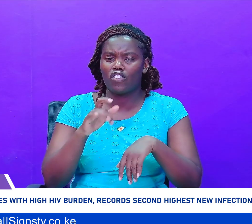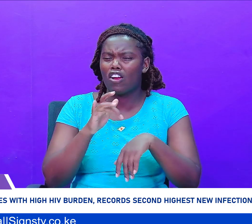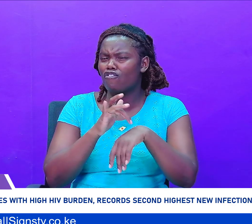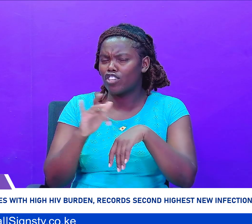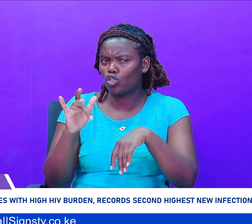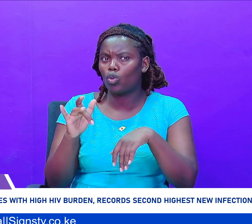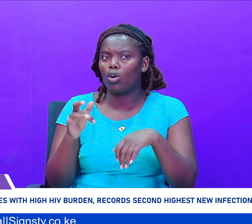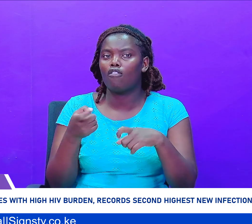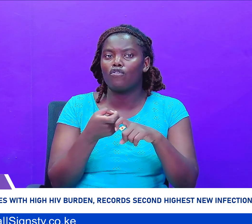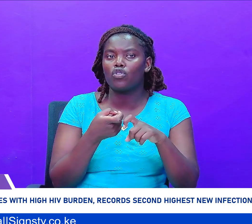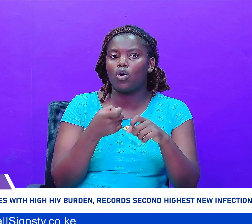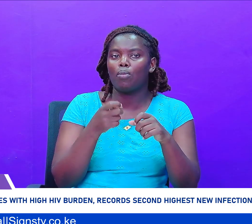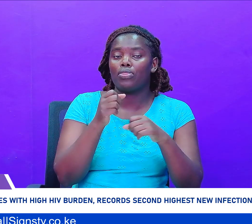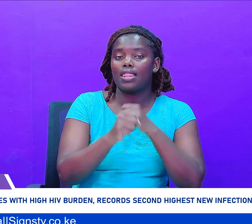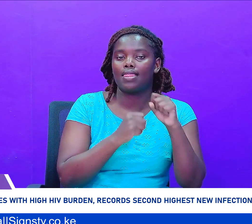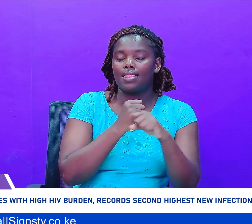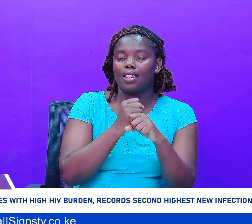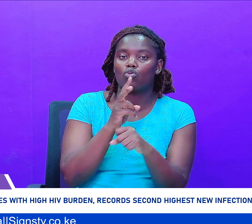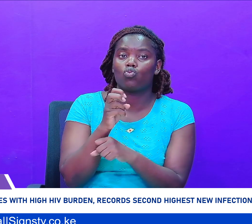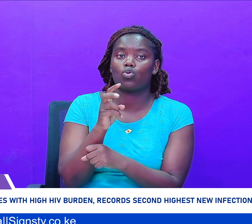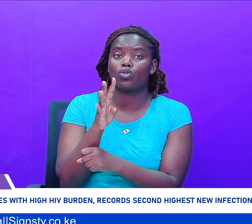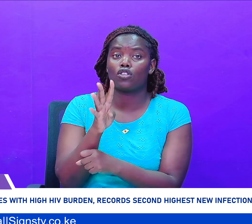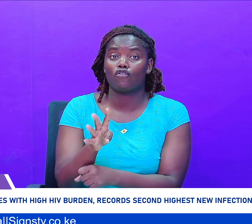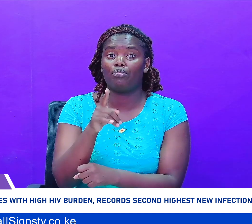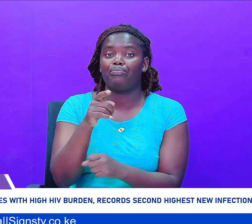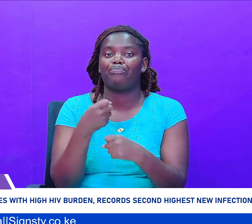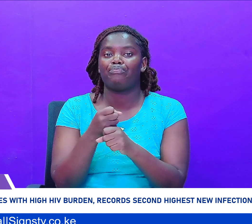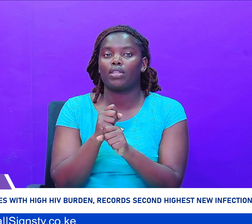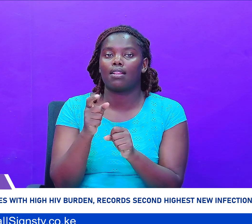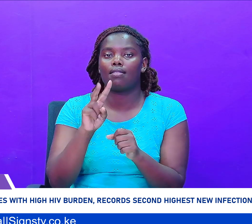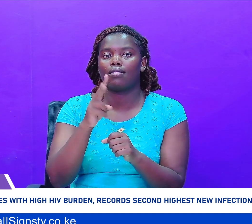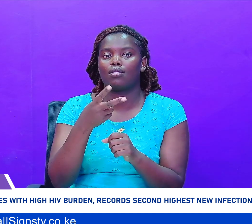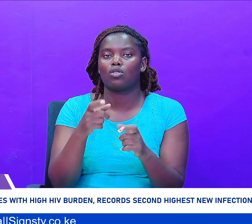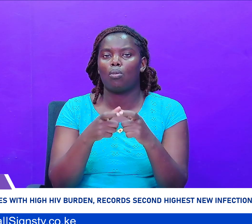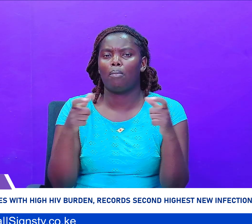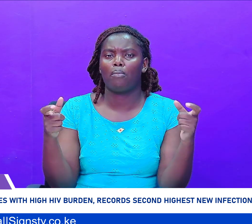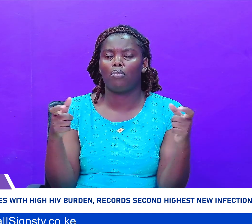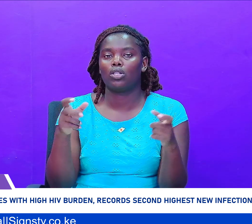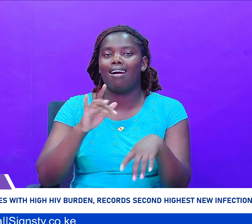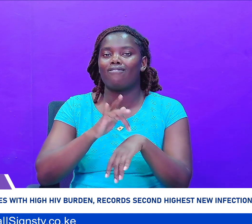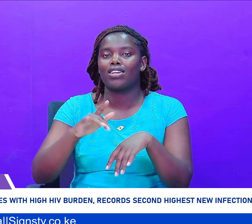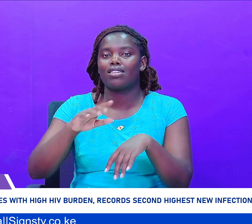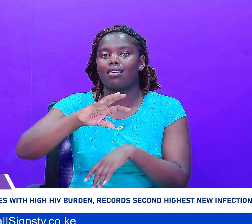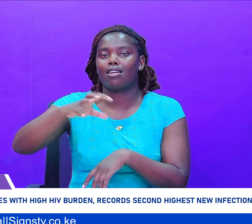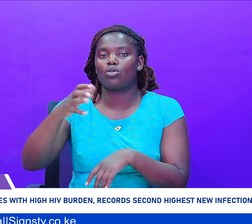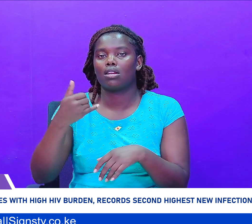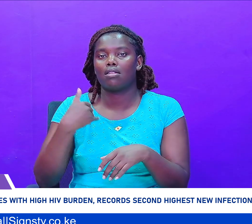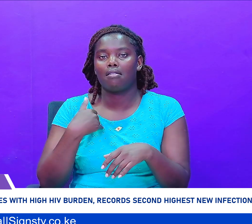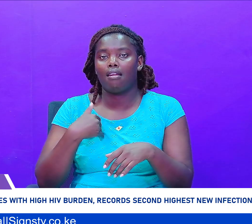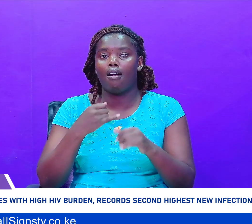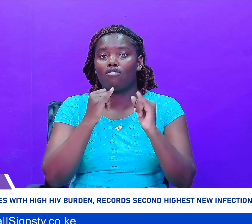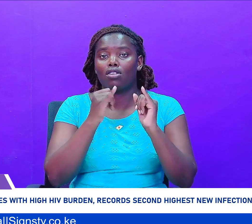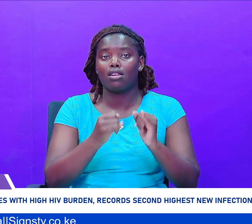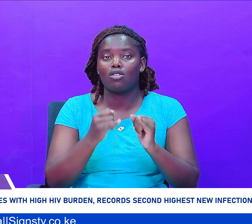1,572 new HIV infections in 2024, making it the second most affected